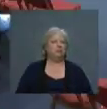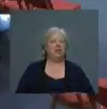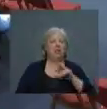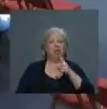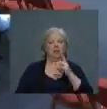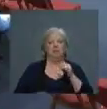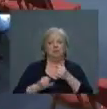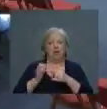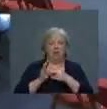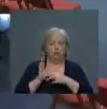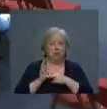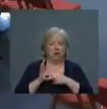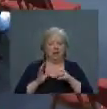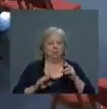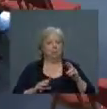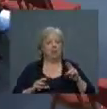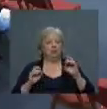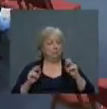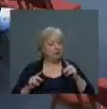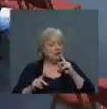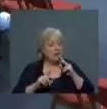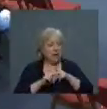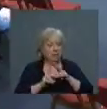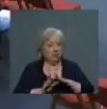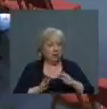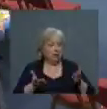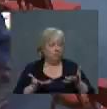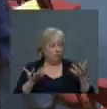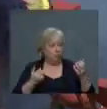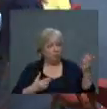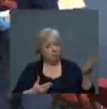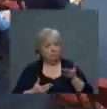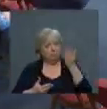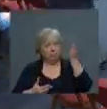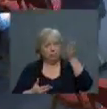Is the applicant present? Do they wish to make a presentation?